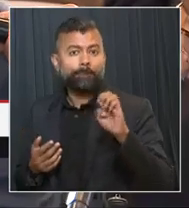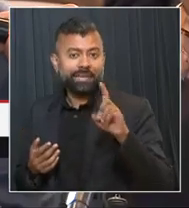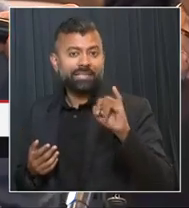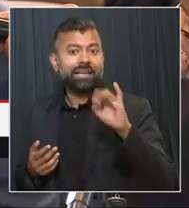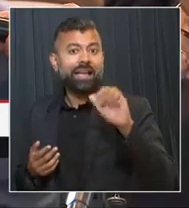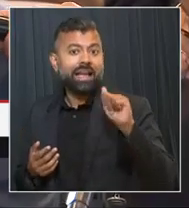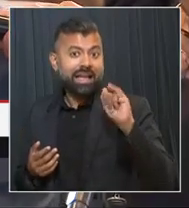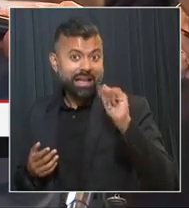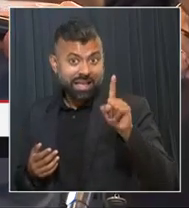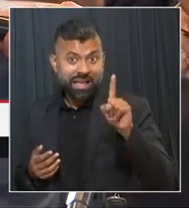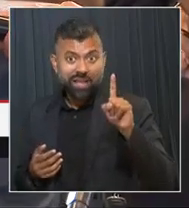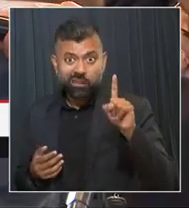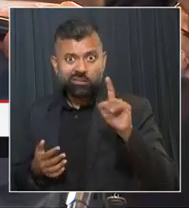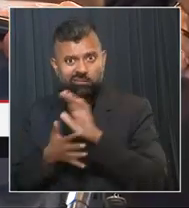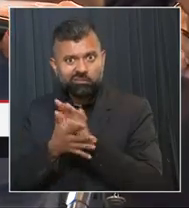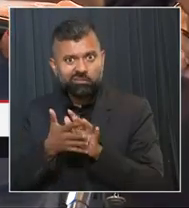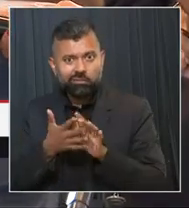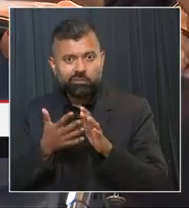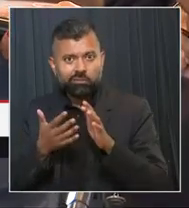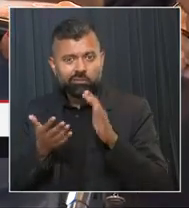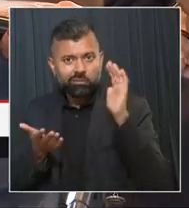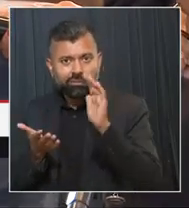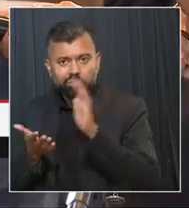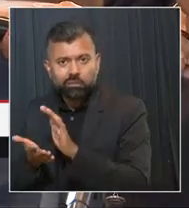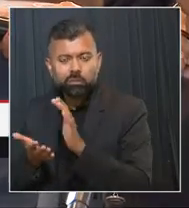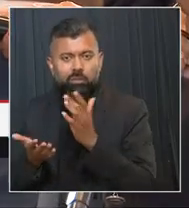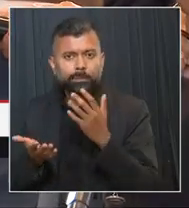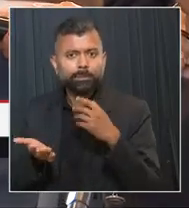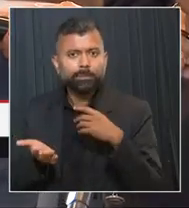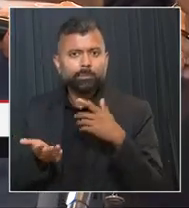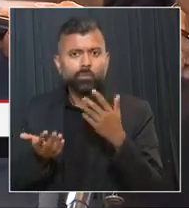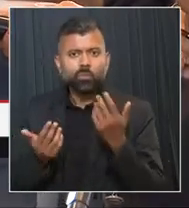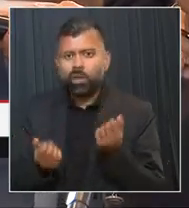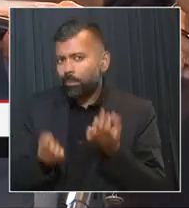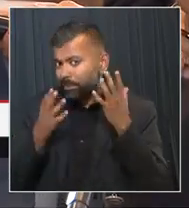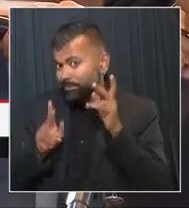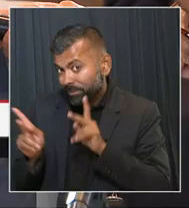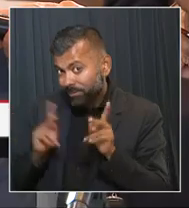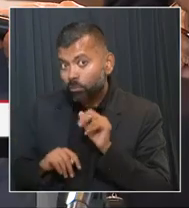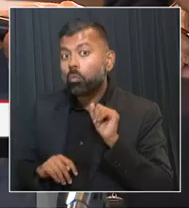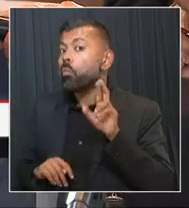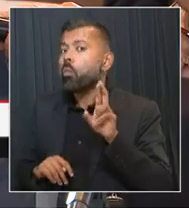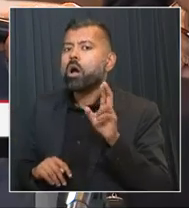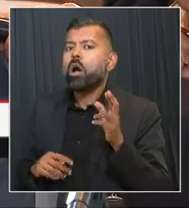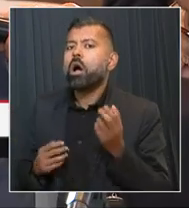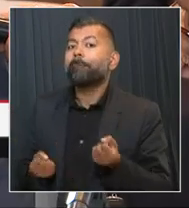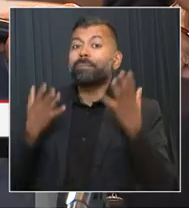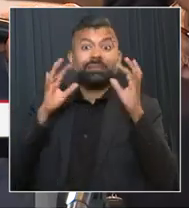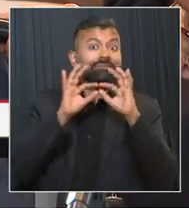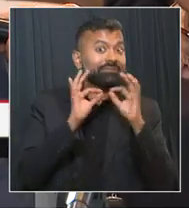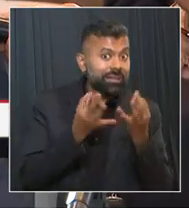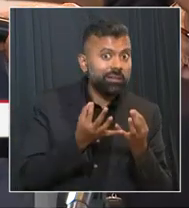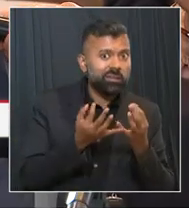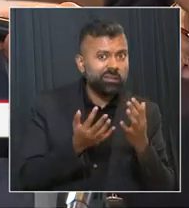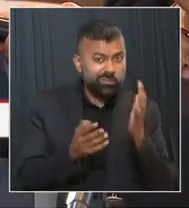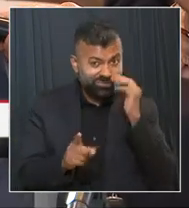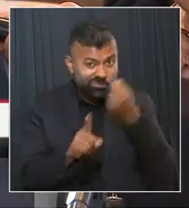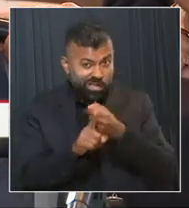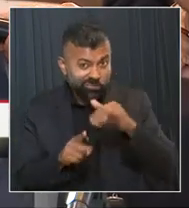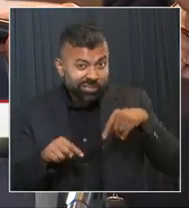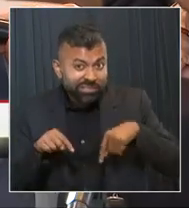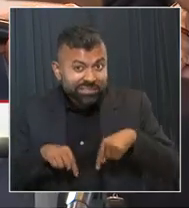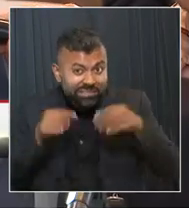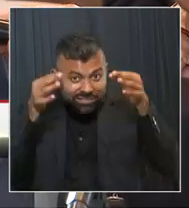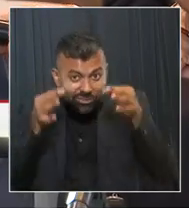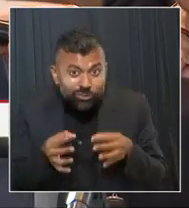of how many people or how many families are going to be affected by these reductions and or